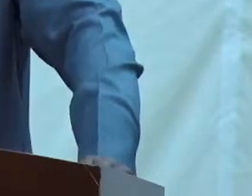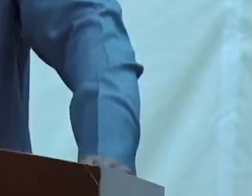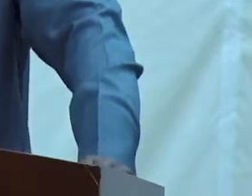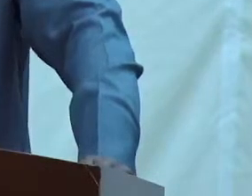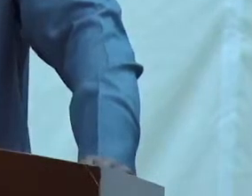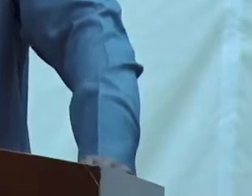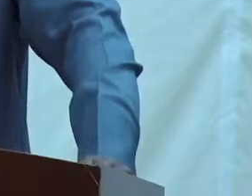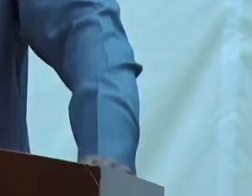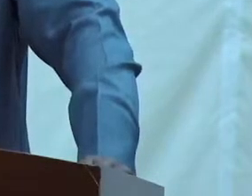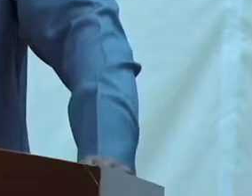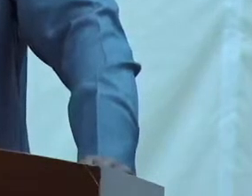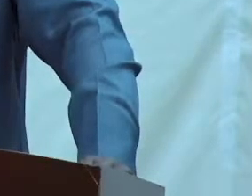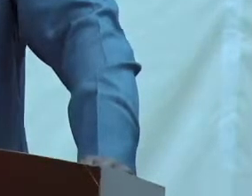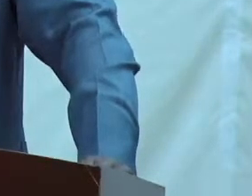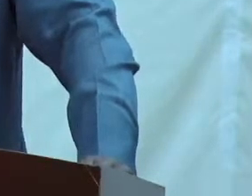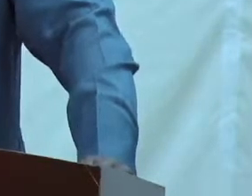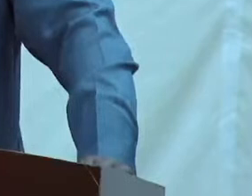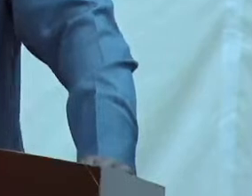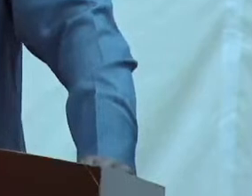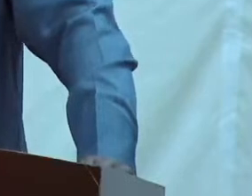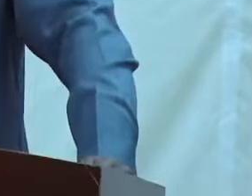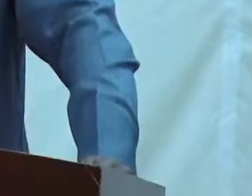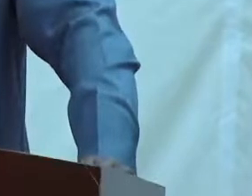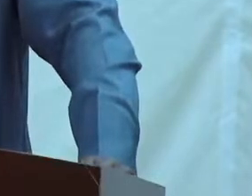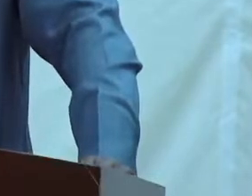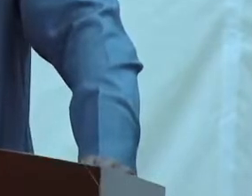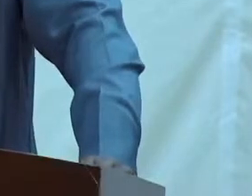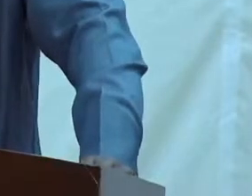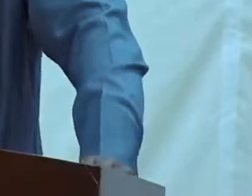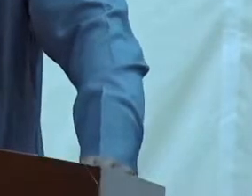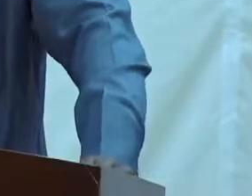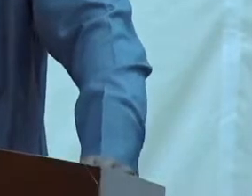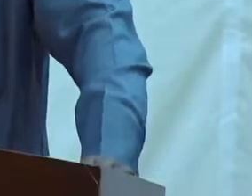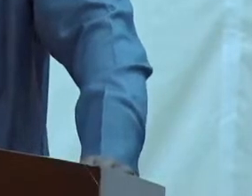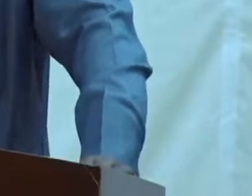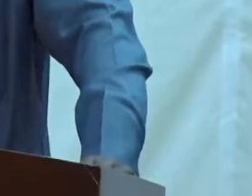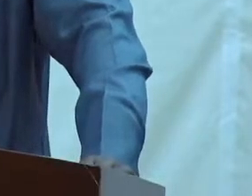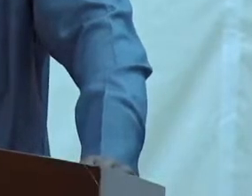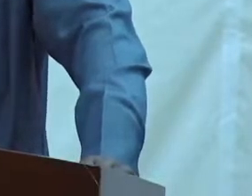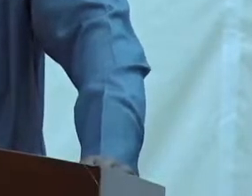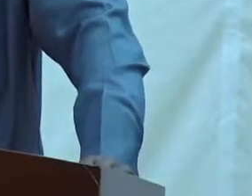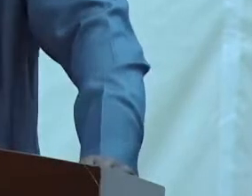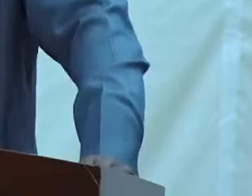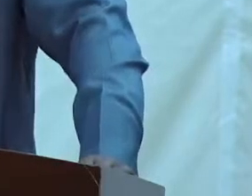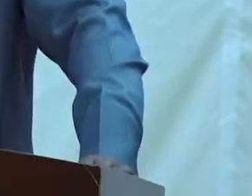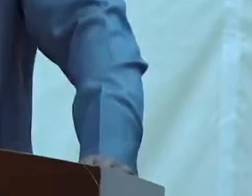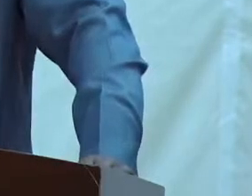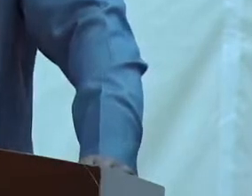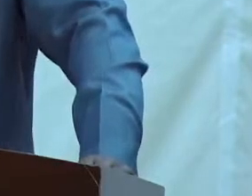activists, and the like. I will leave it to our distinguished speaker for this evening